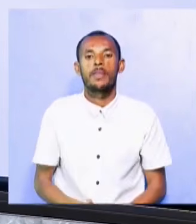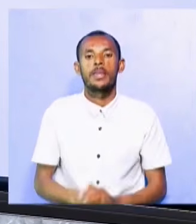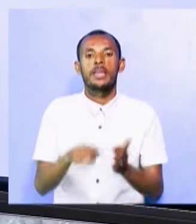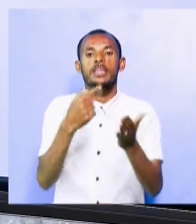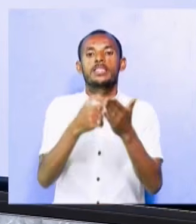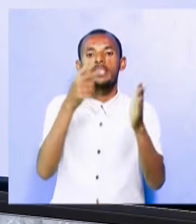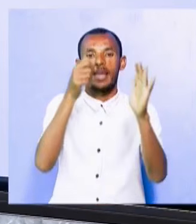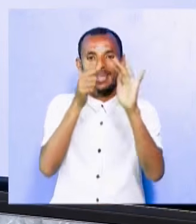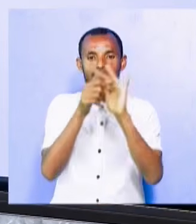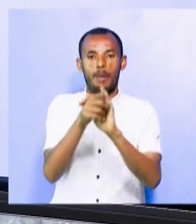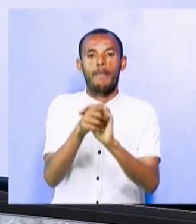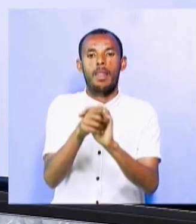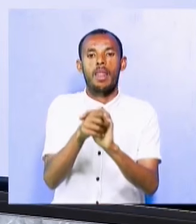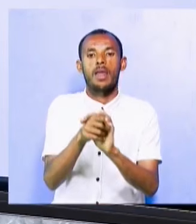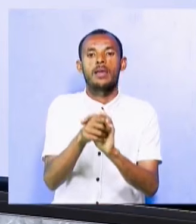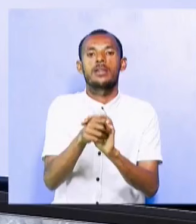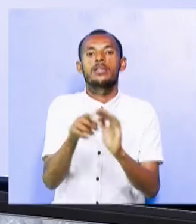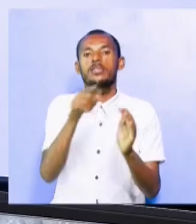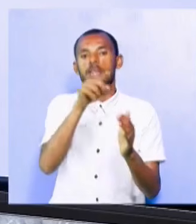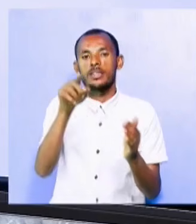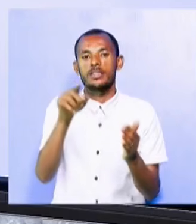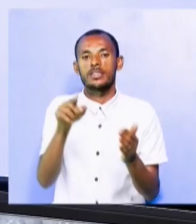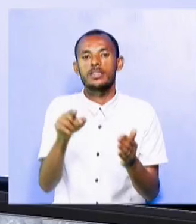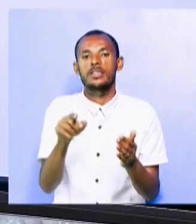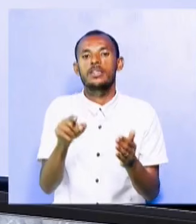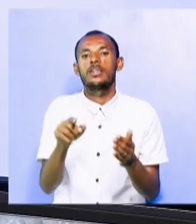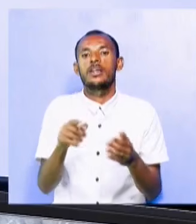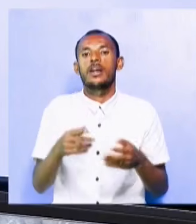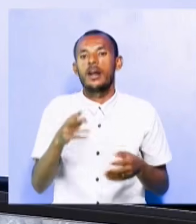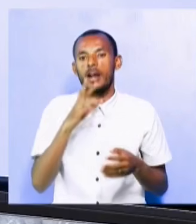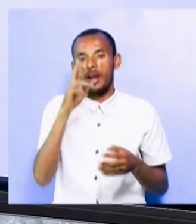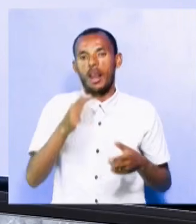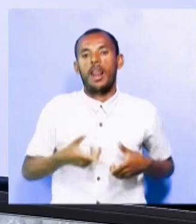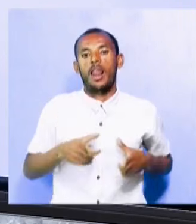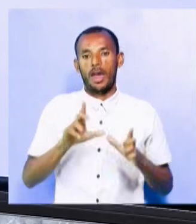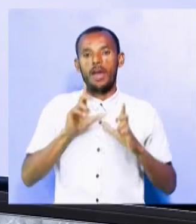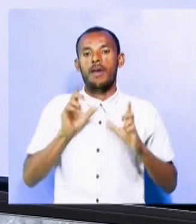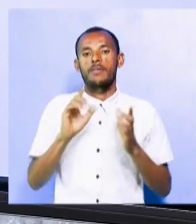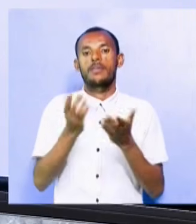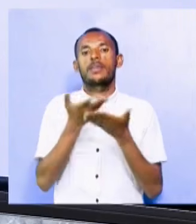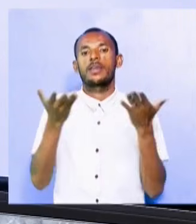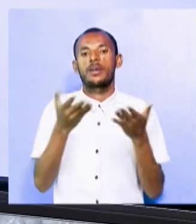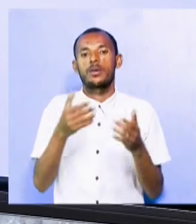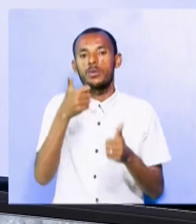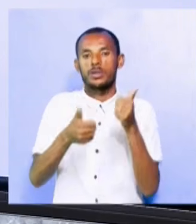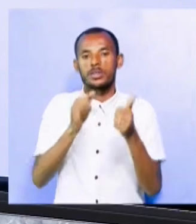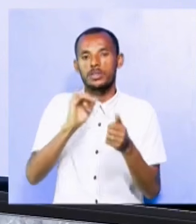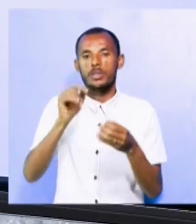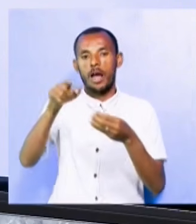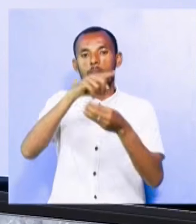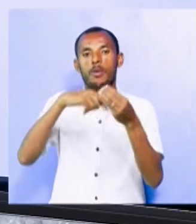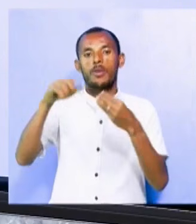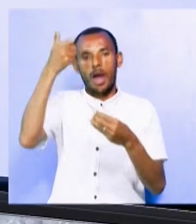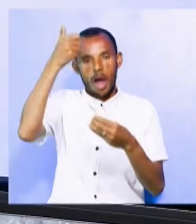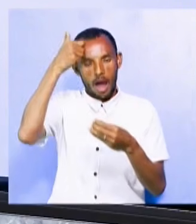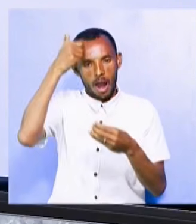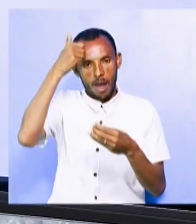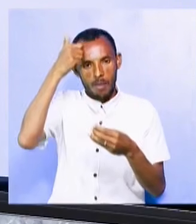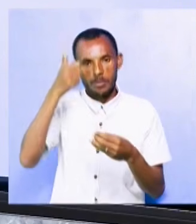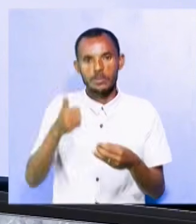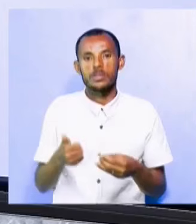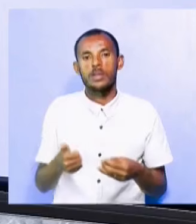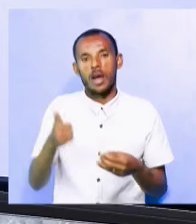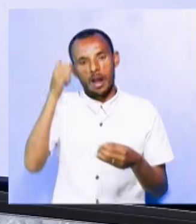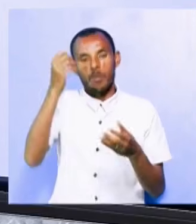this example, there is a certain real-life scenario which is about the Alamu's case.